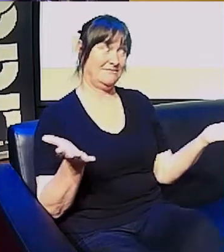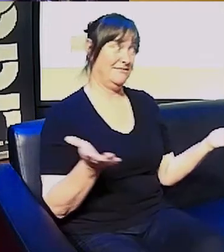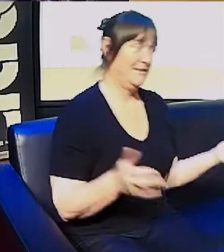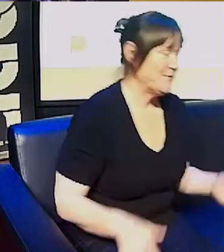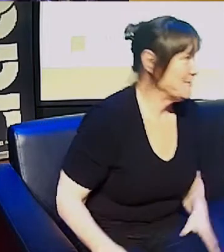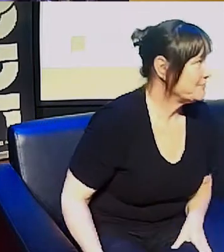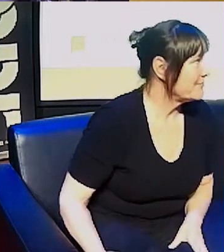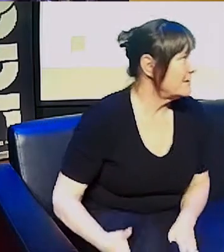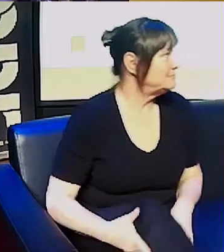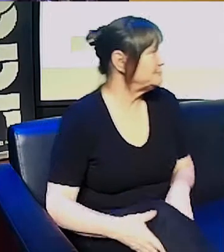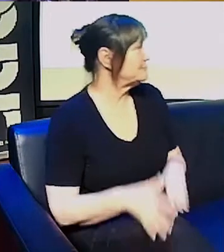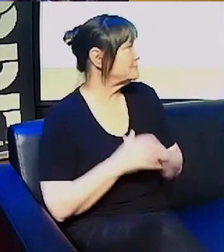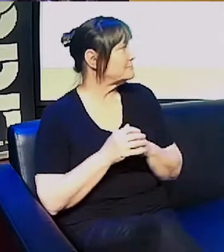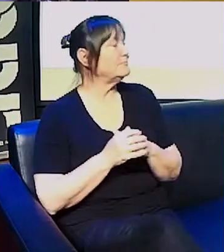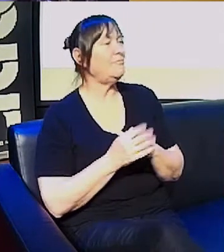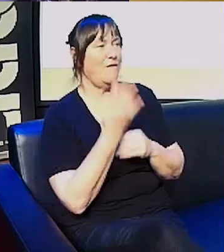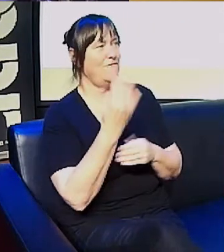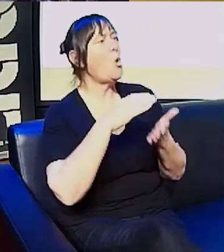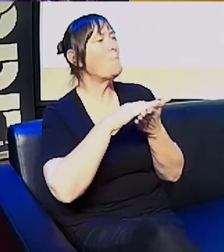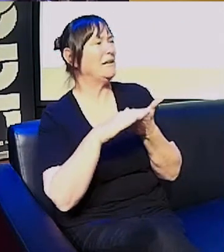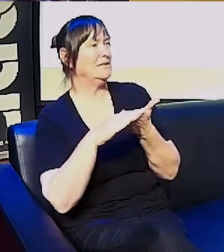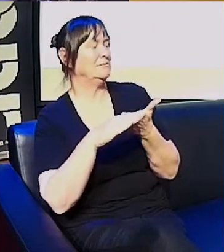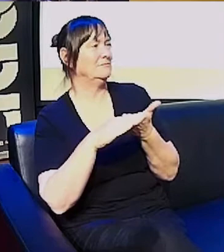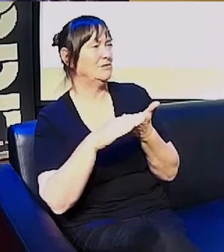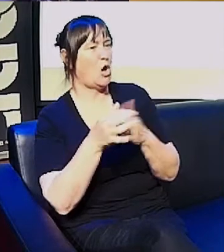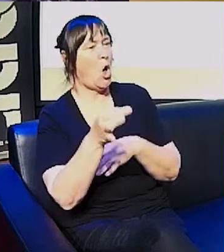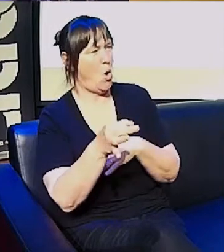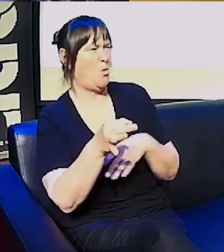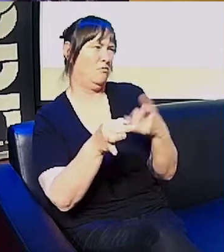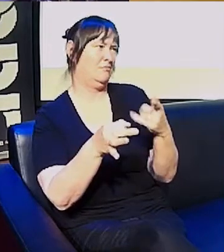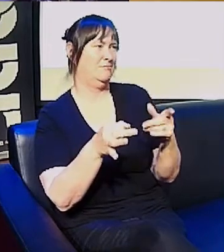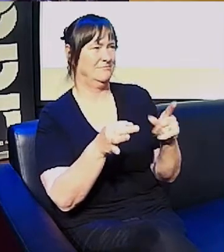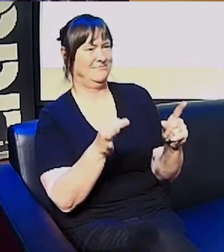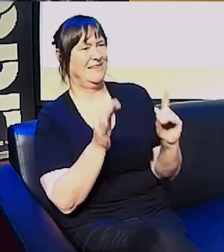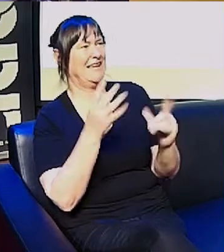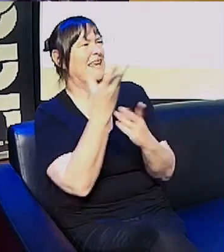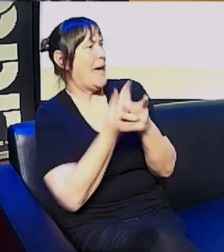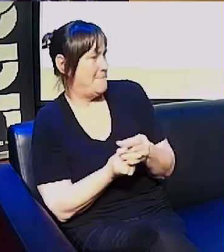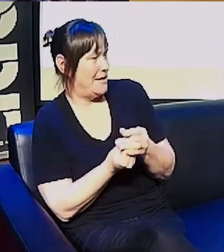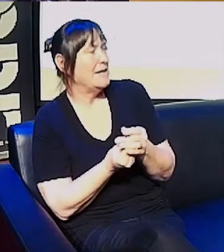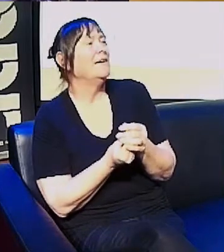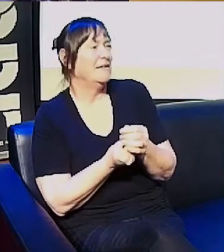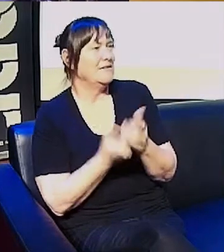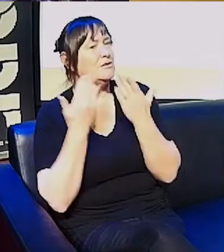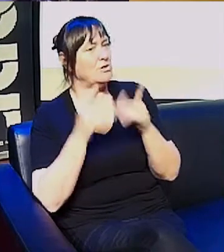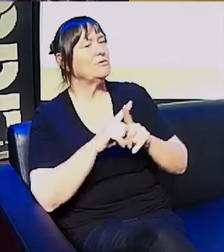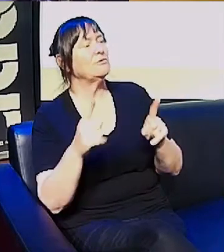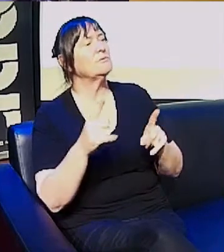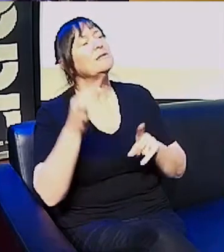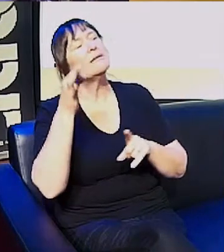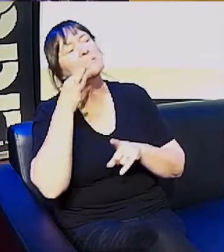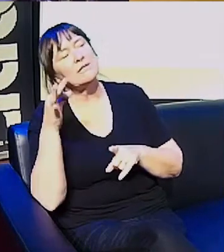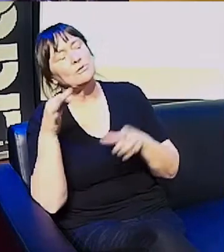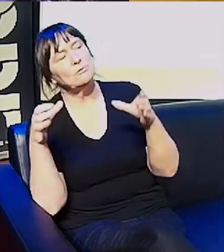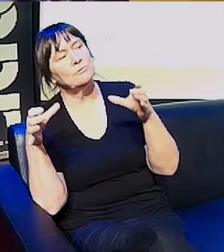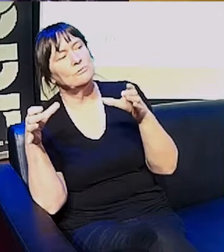start. Well, look, the $4 billion hold is something I'd like to talk about because fundamentally it shows a pretty stark difference between how the National Party government would operate and